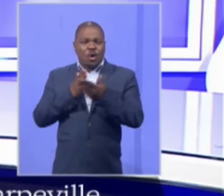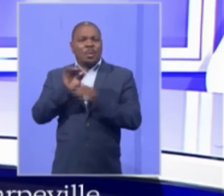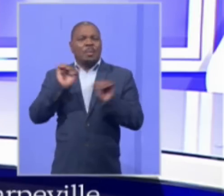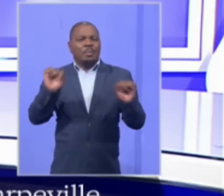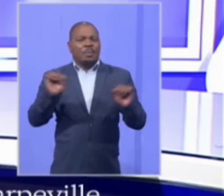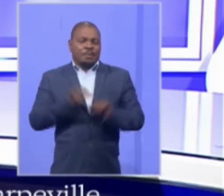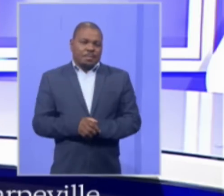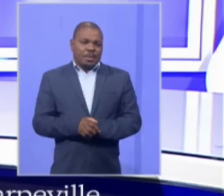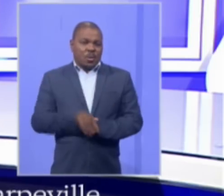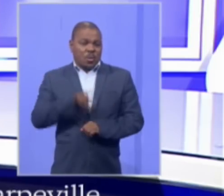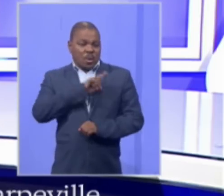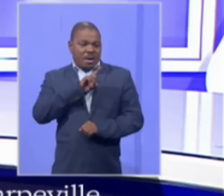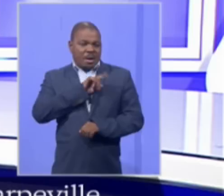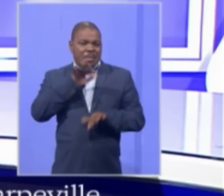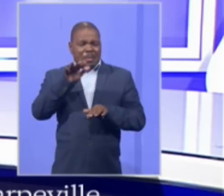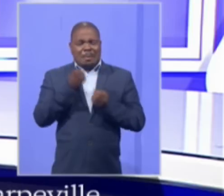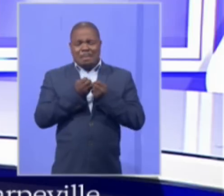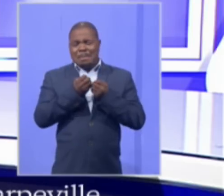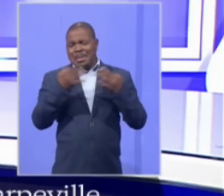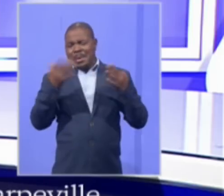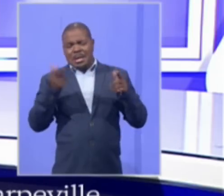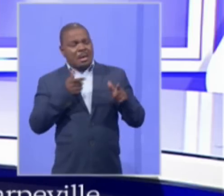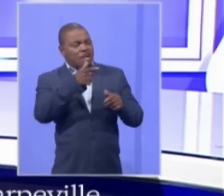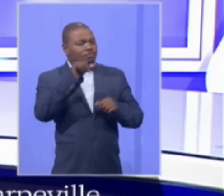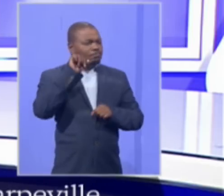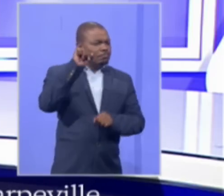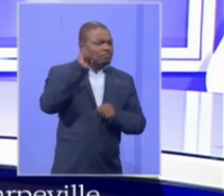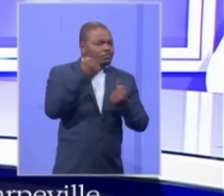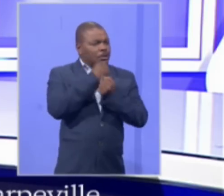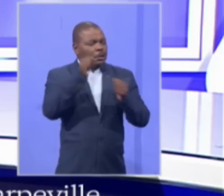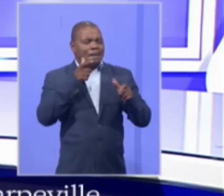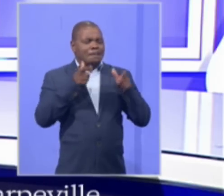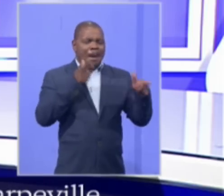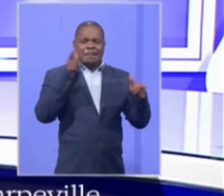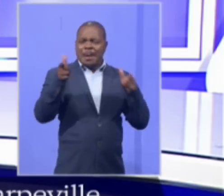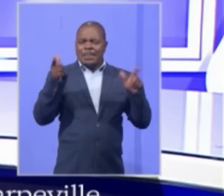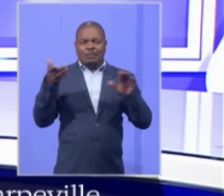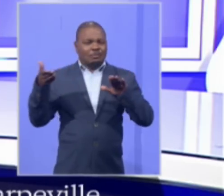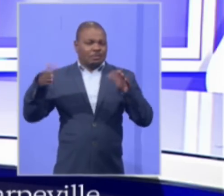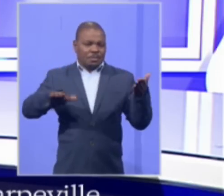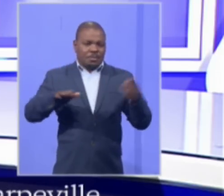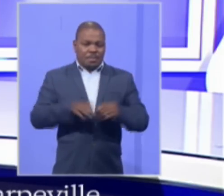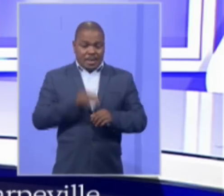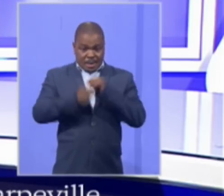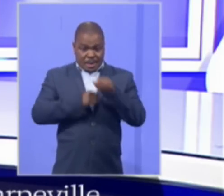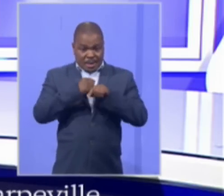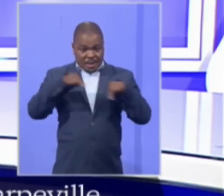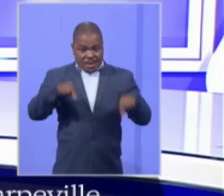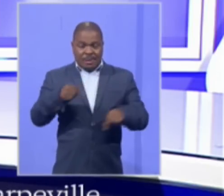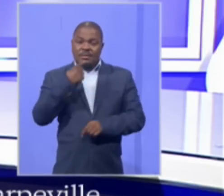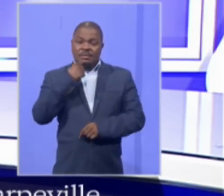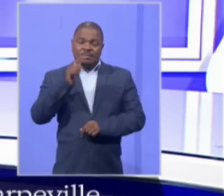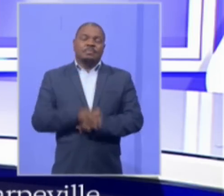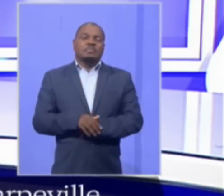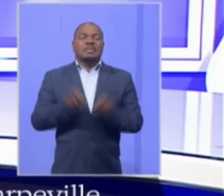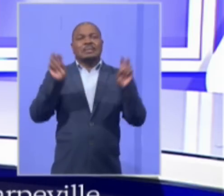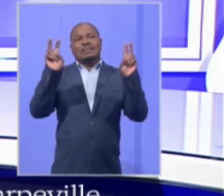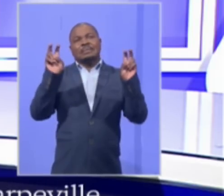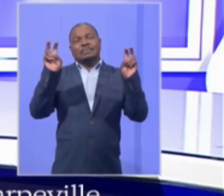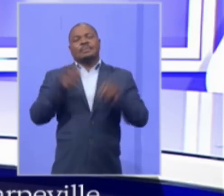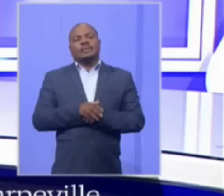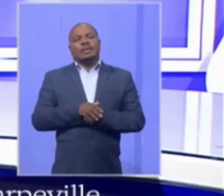a batho a ile a thuntšwa nakong ya ge a lwela tokologo. Kgwekgwe ya mongwaga e re go tiišetša